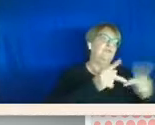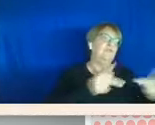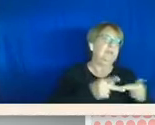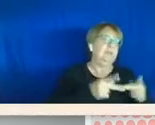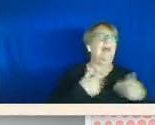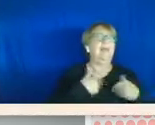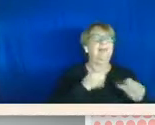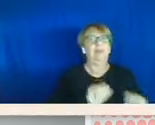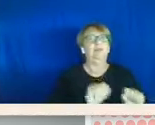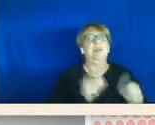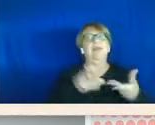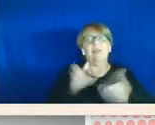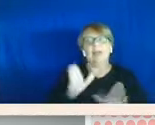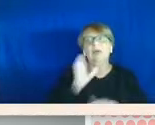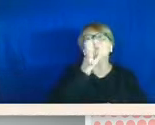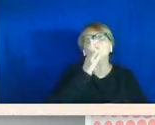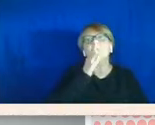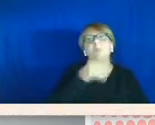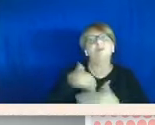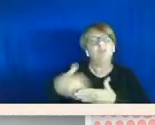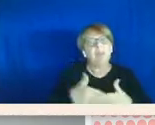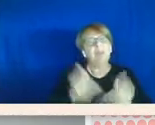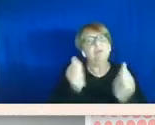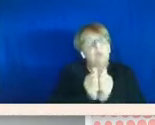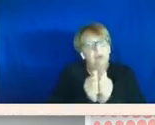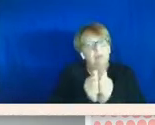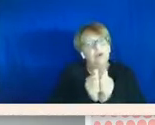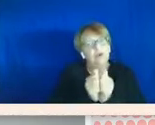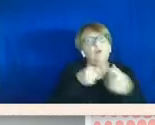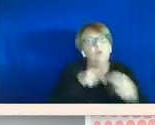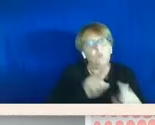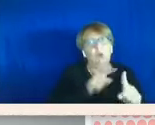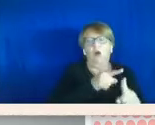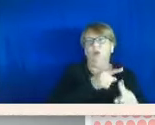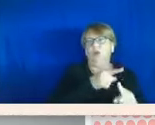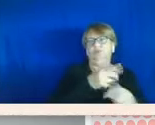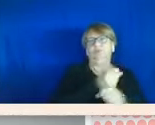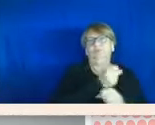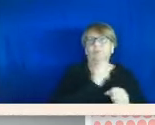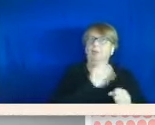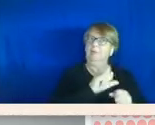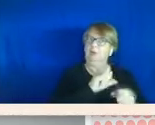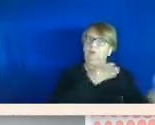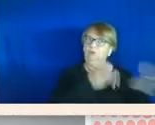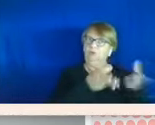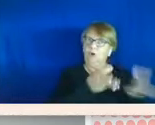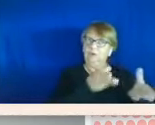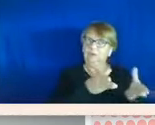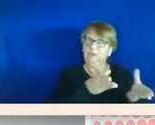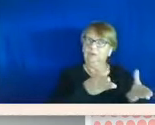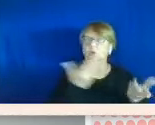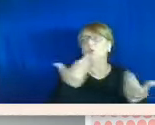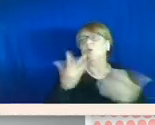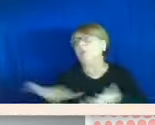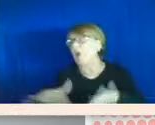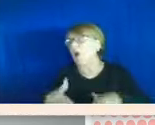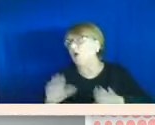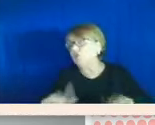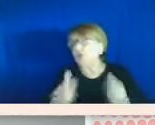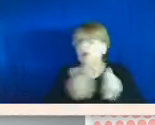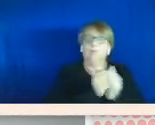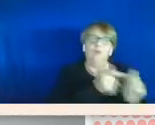allowing the mom to have the baby with her while she's receiving substance use services, or the young children with her. And even though